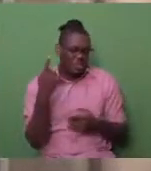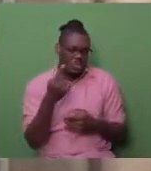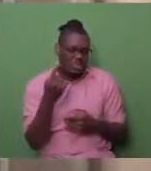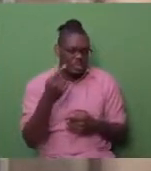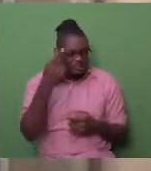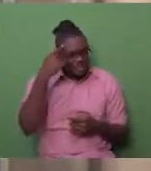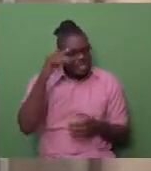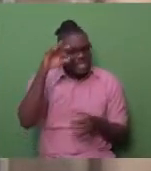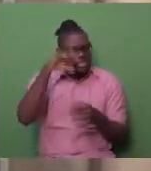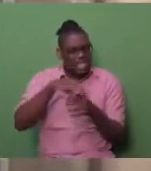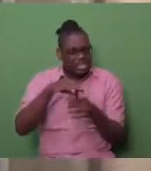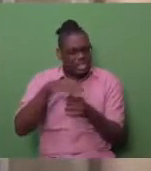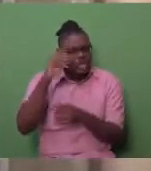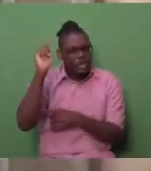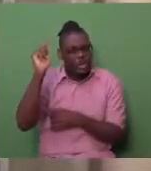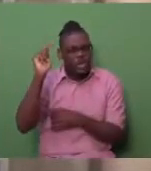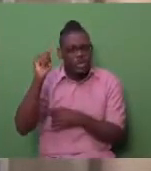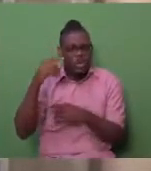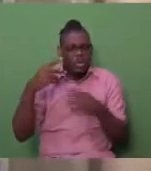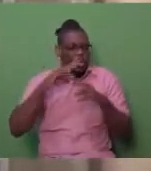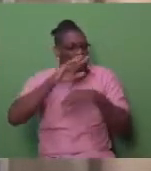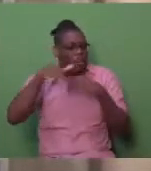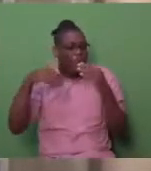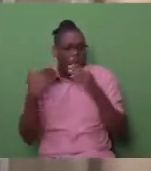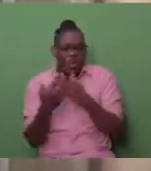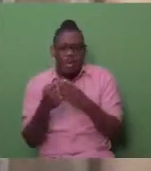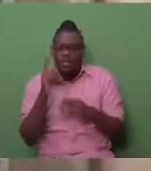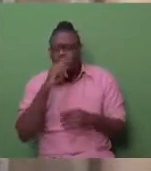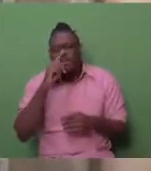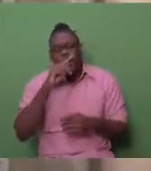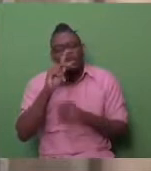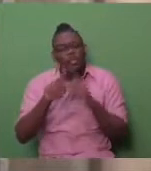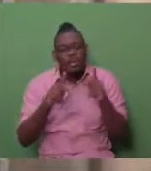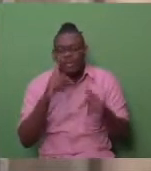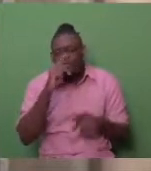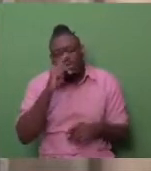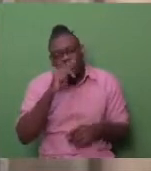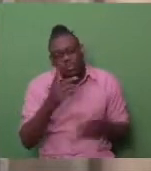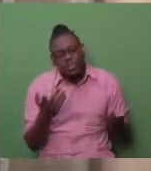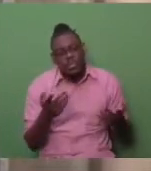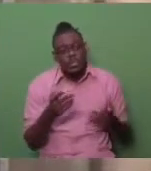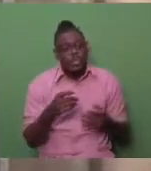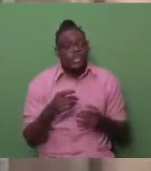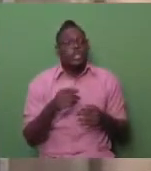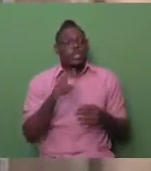And we have trusted and supported